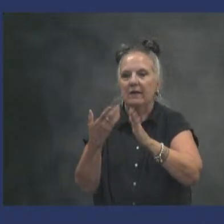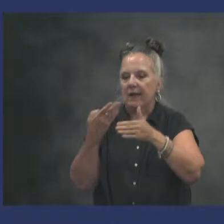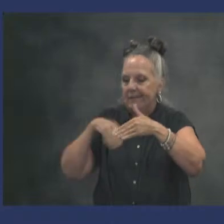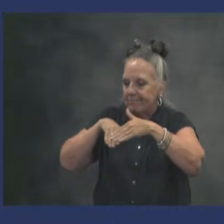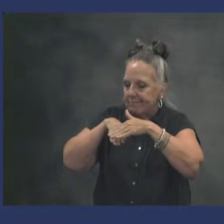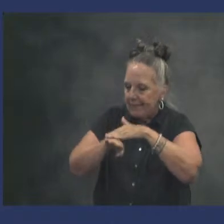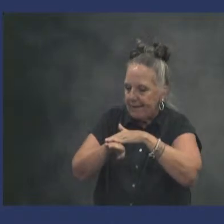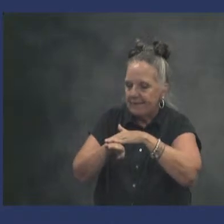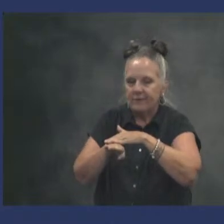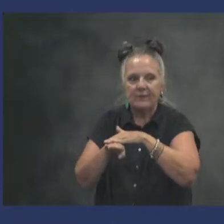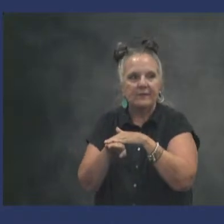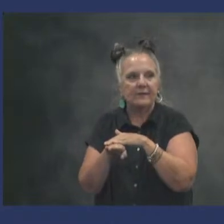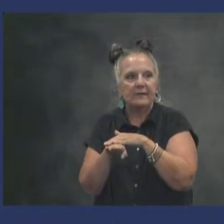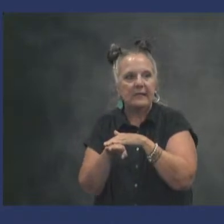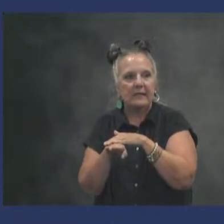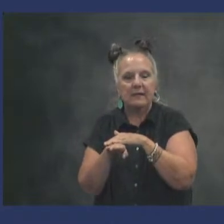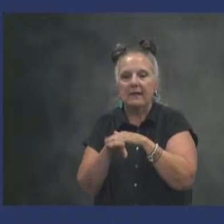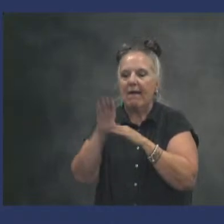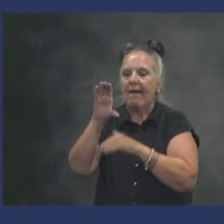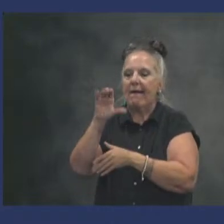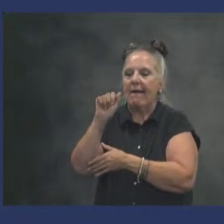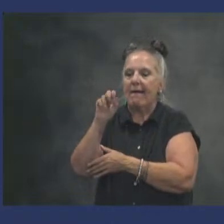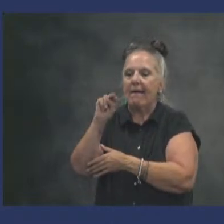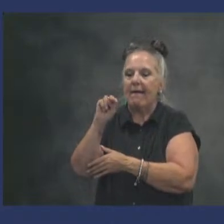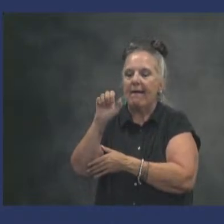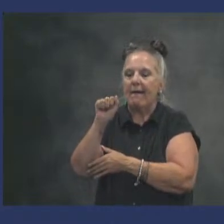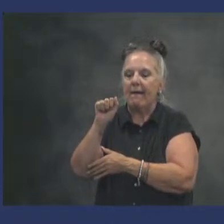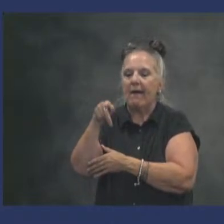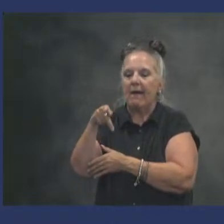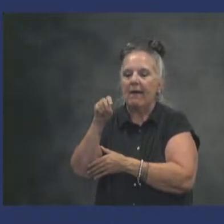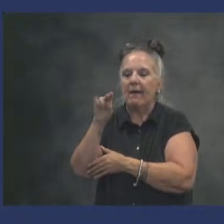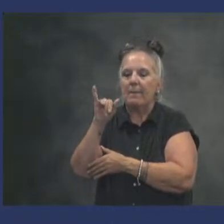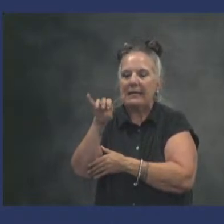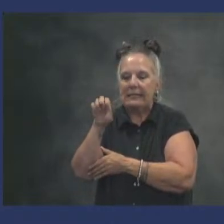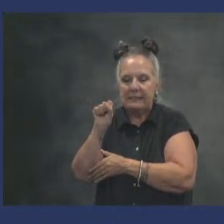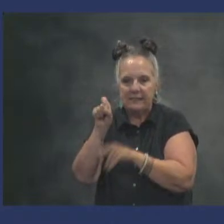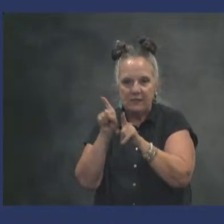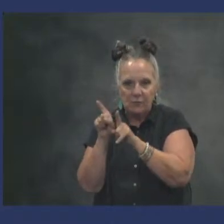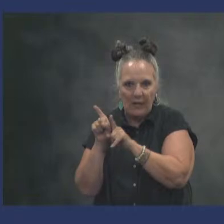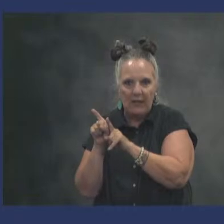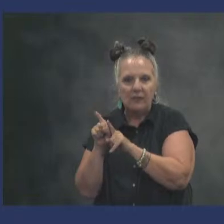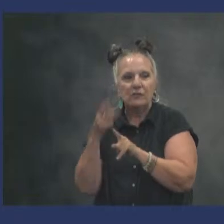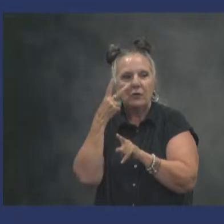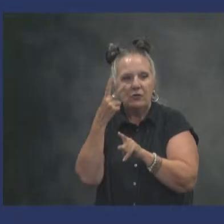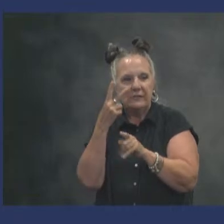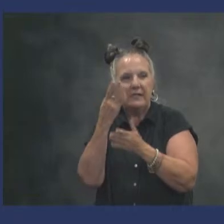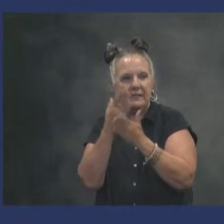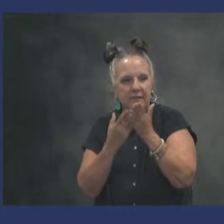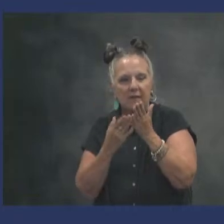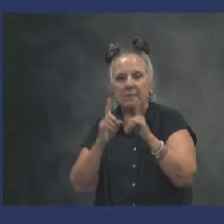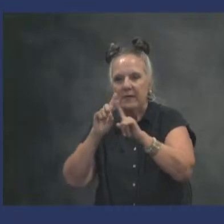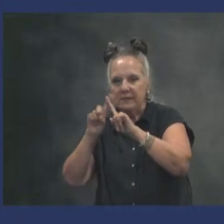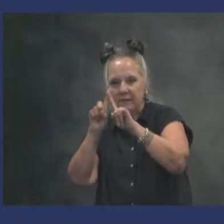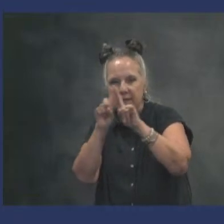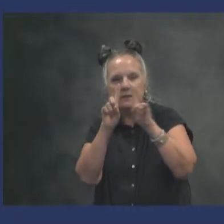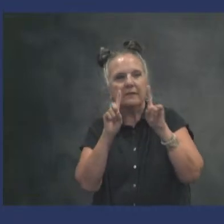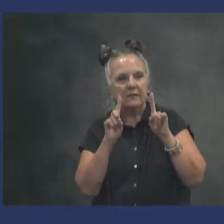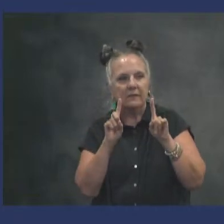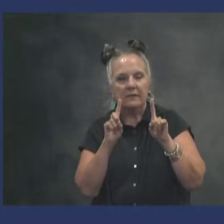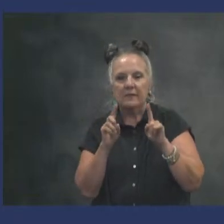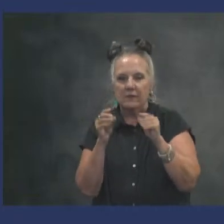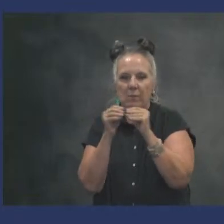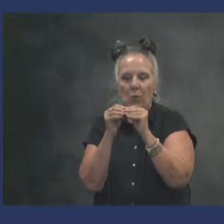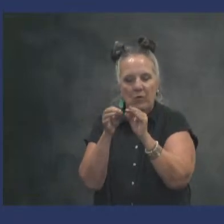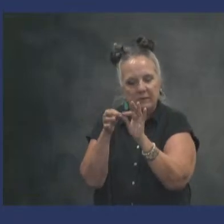entrances and integrating some canopies. So you'll see some simplified material treatments. The roof forms are simplified as